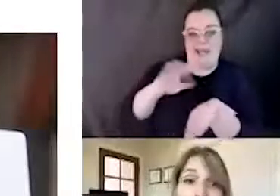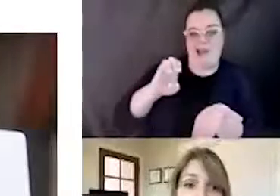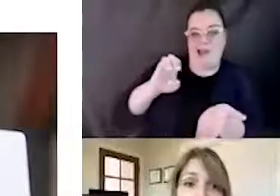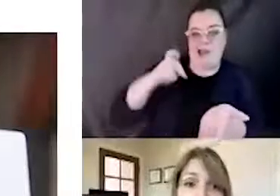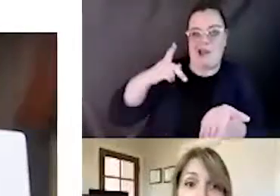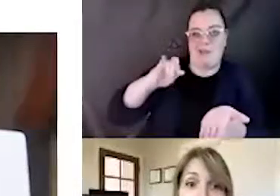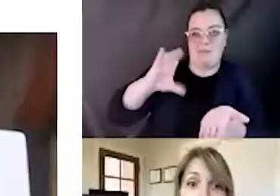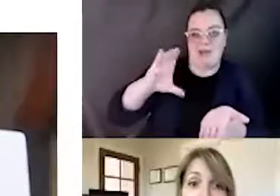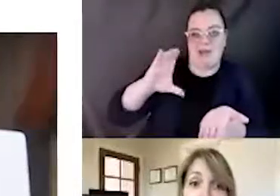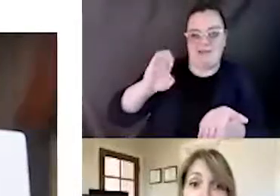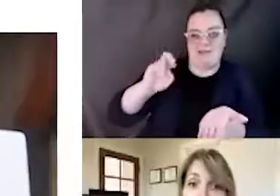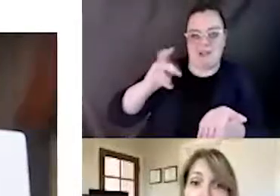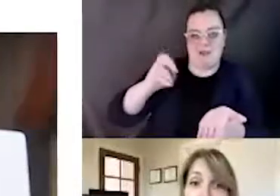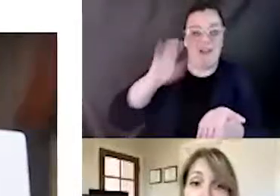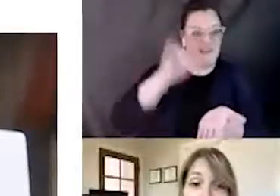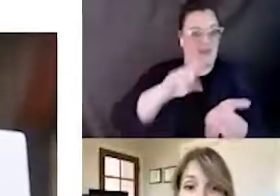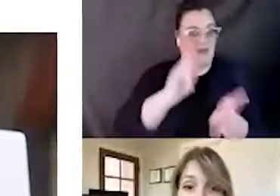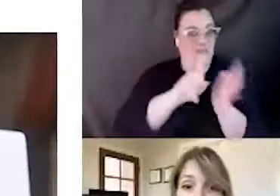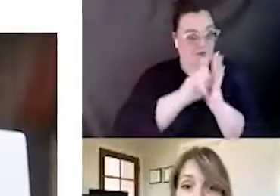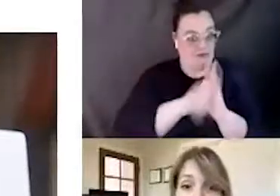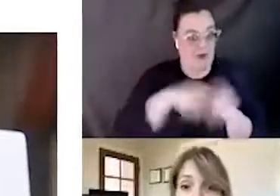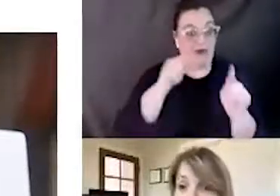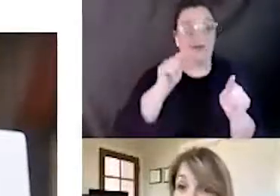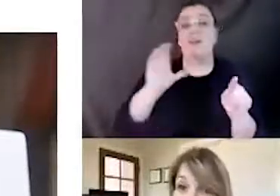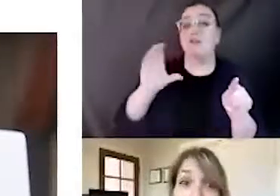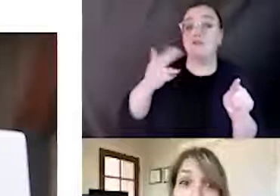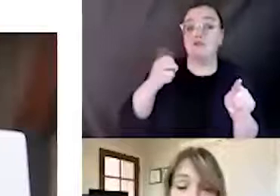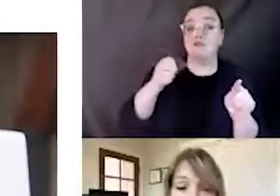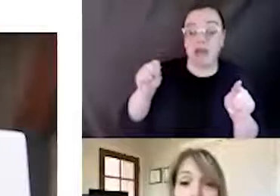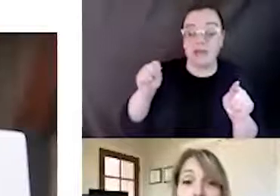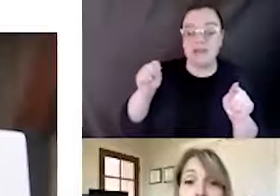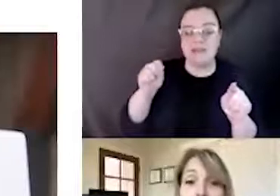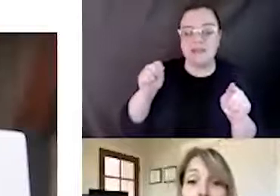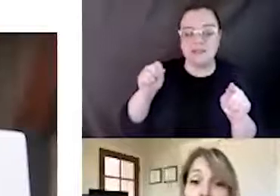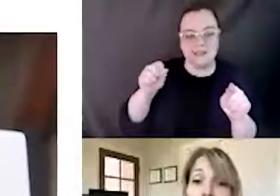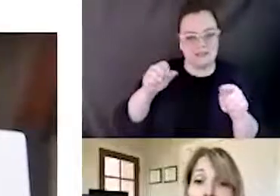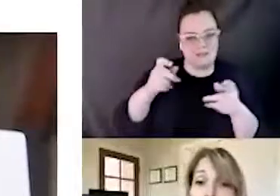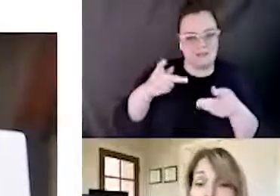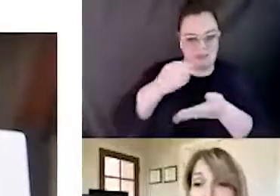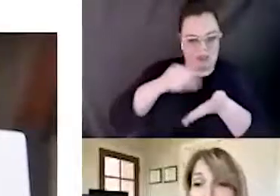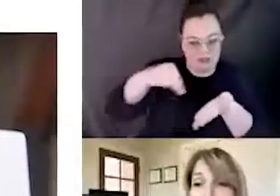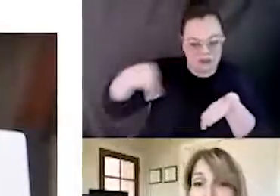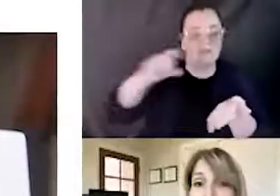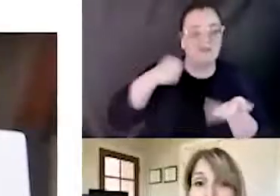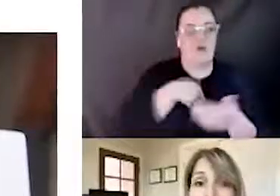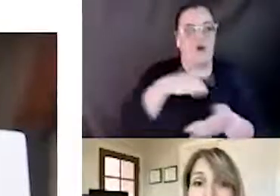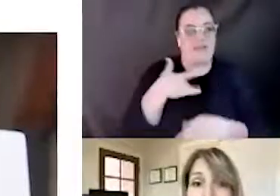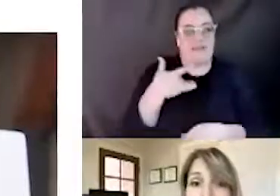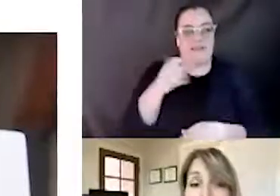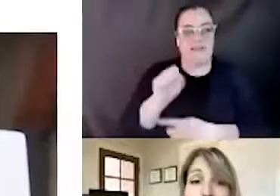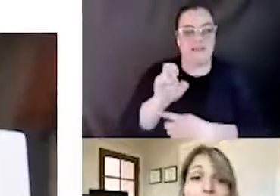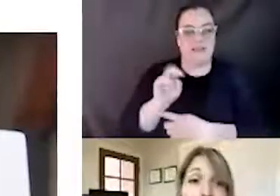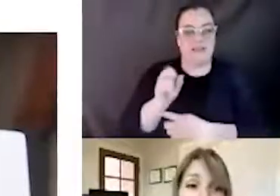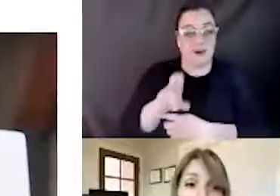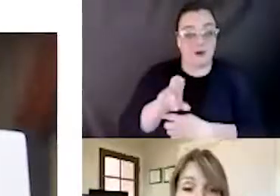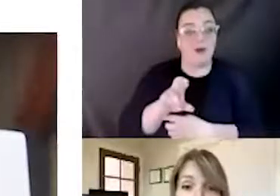earthquake starts. The chess pieces are the sensors. These are our seismic network, with the brown sensors indicating stations that